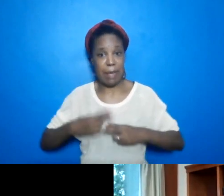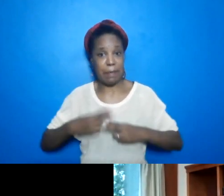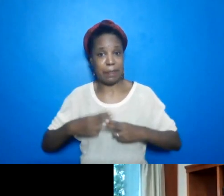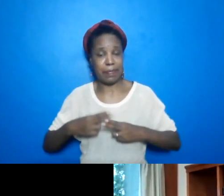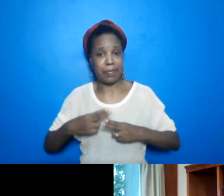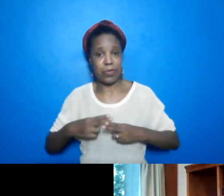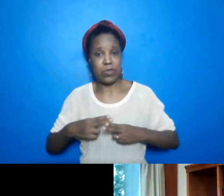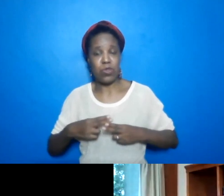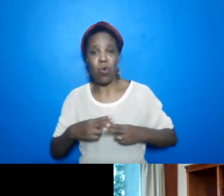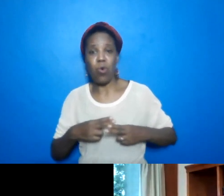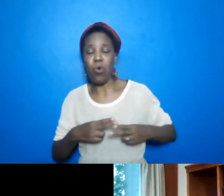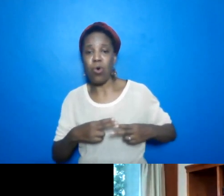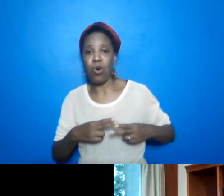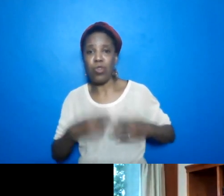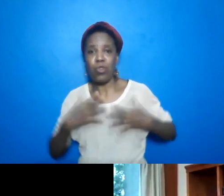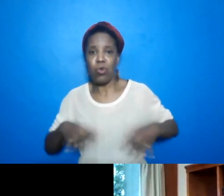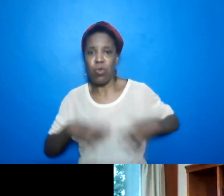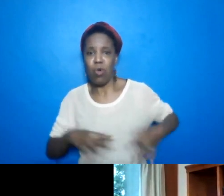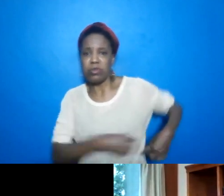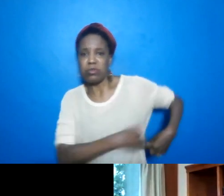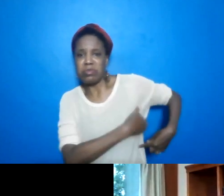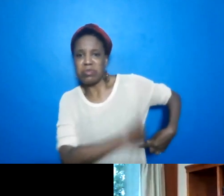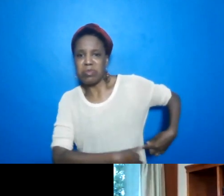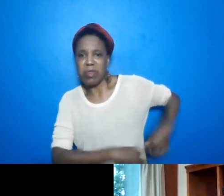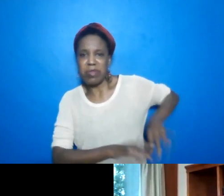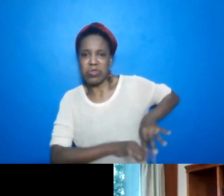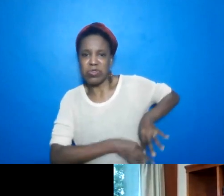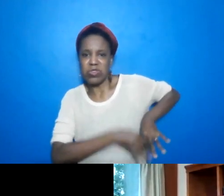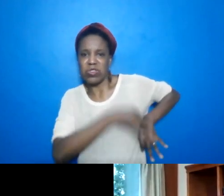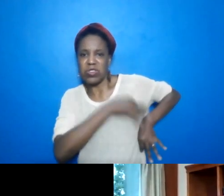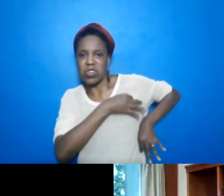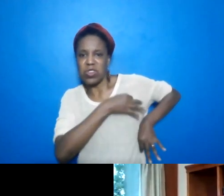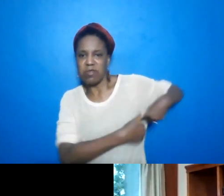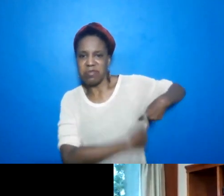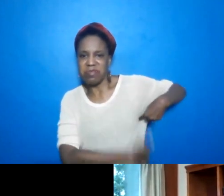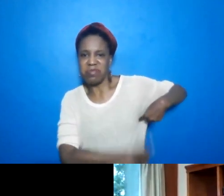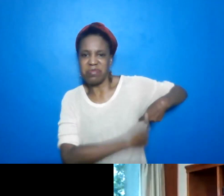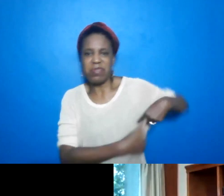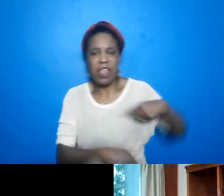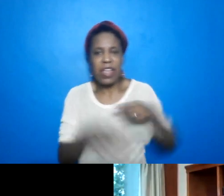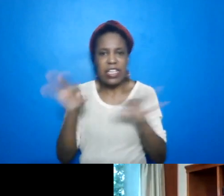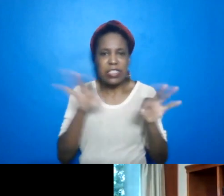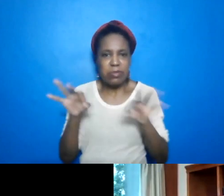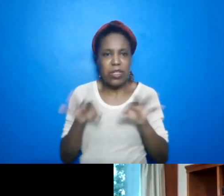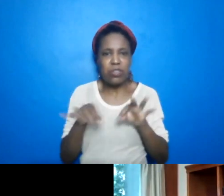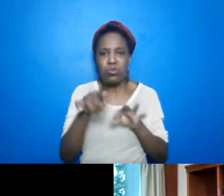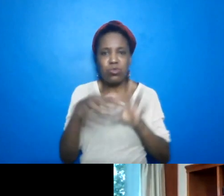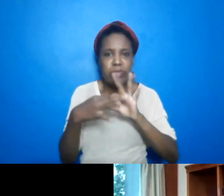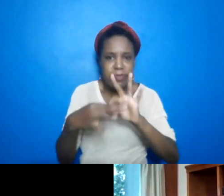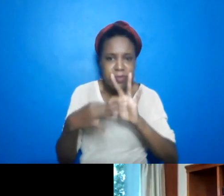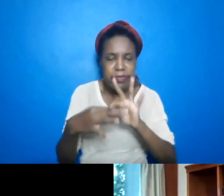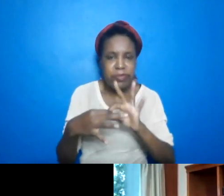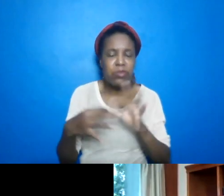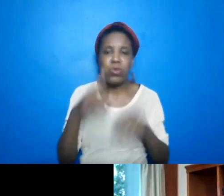garments, everything tells the tale of who it is that you are, who it is that you're supposed to be, who it is that you're allowed to be,